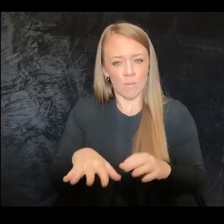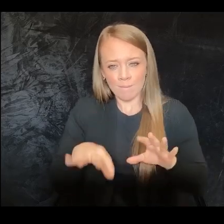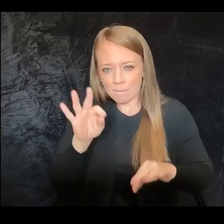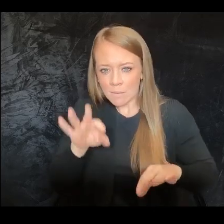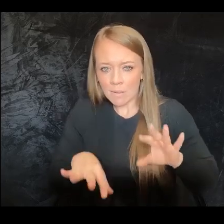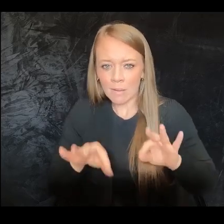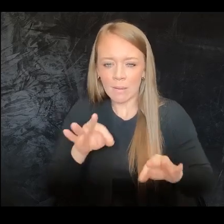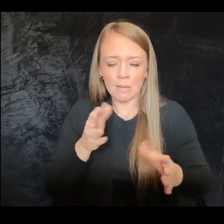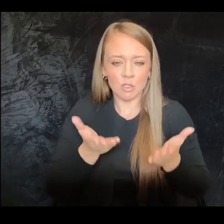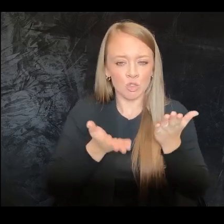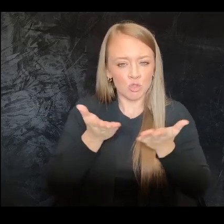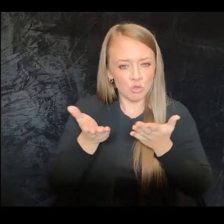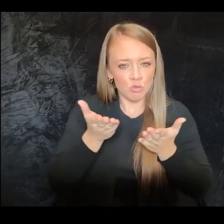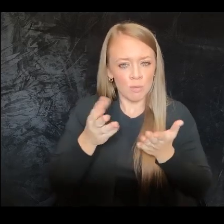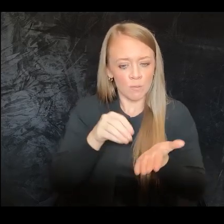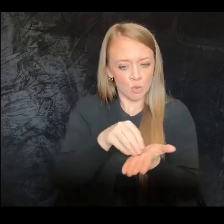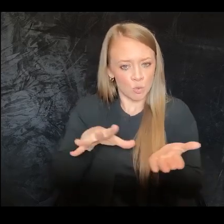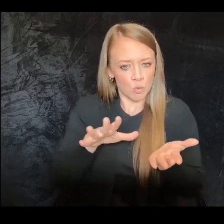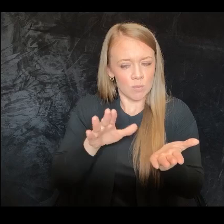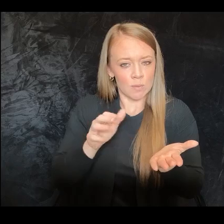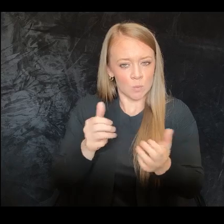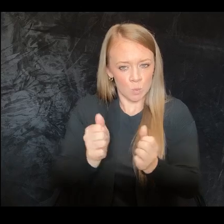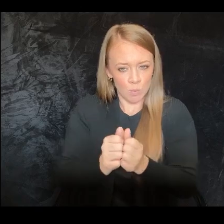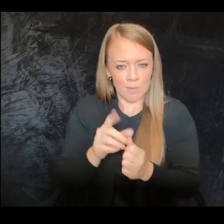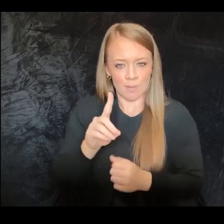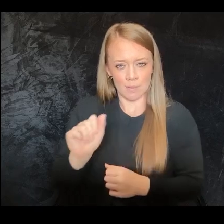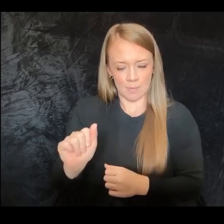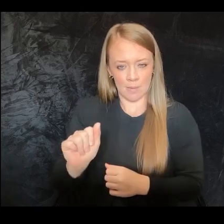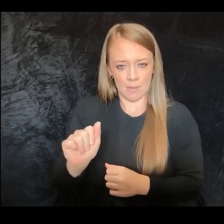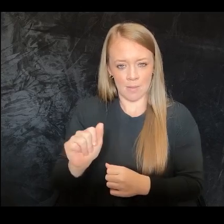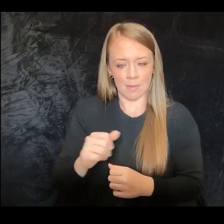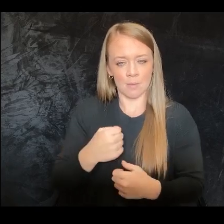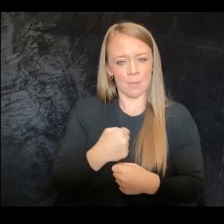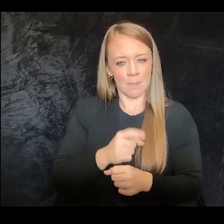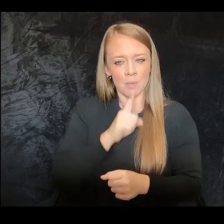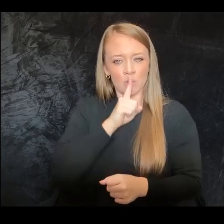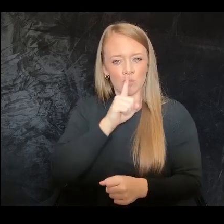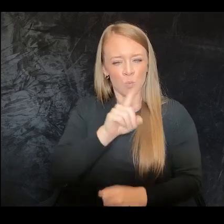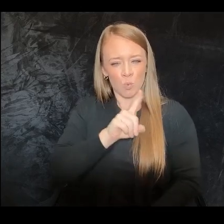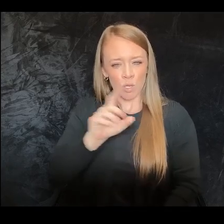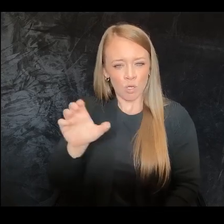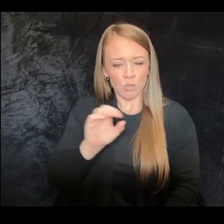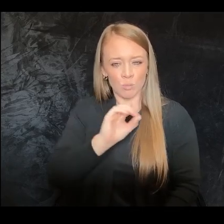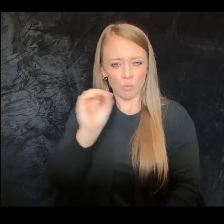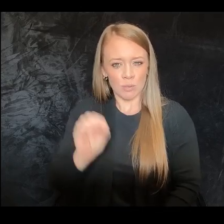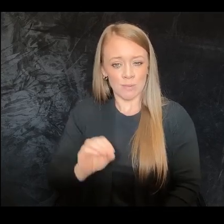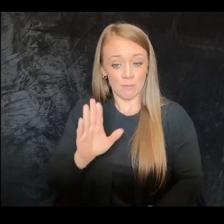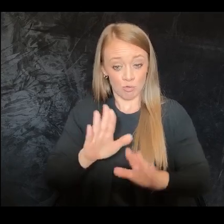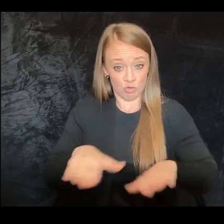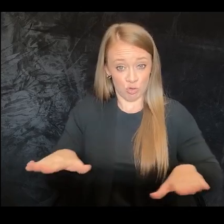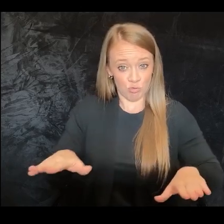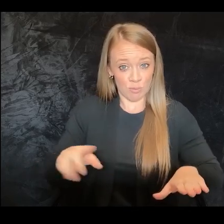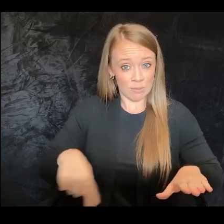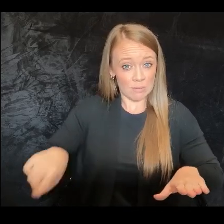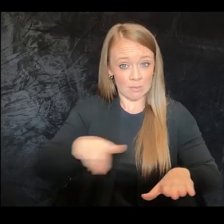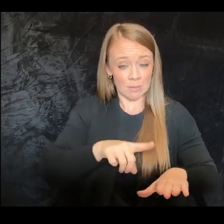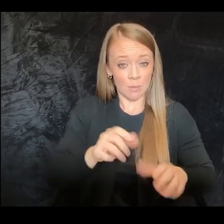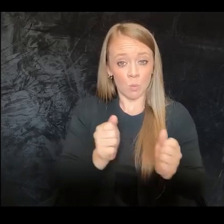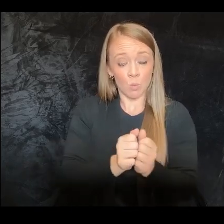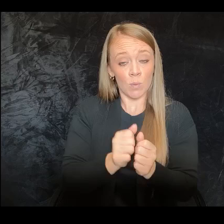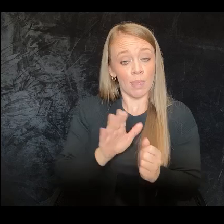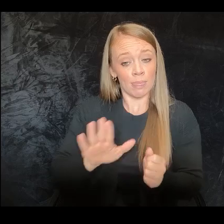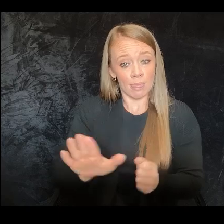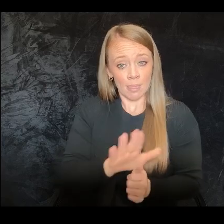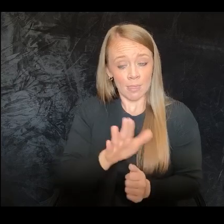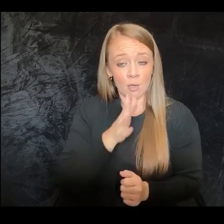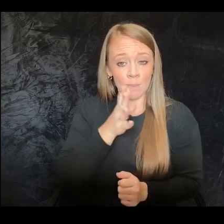locate and serve students with disability by ensuring 100% of children